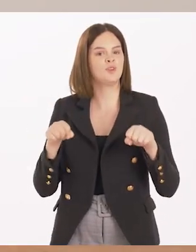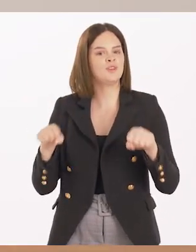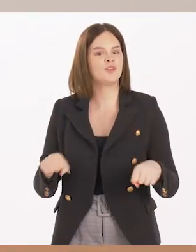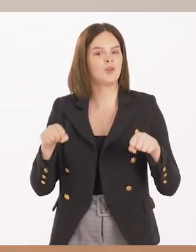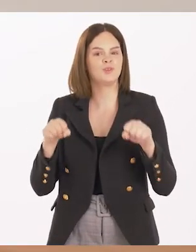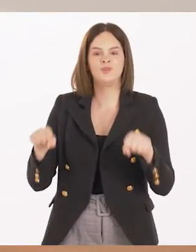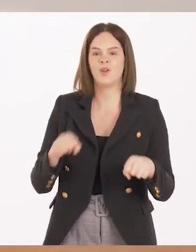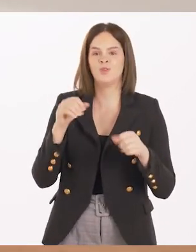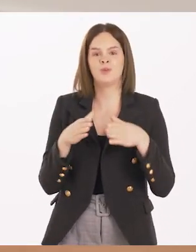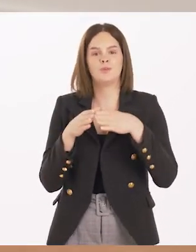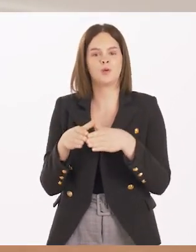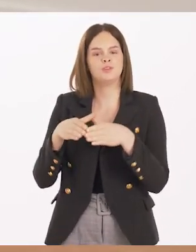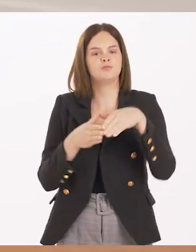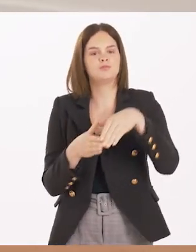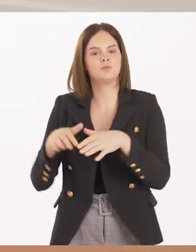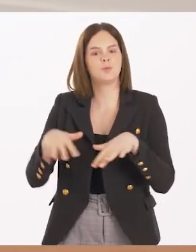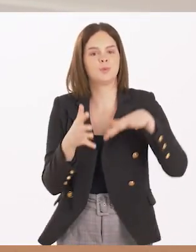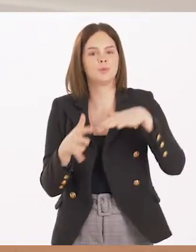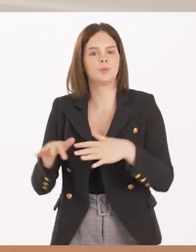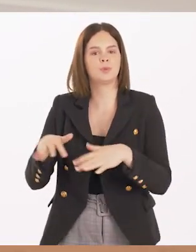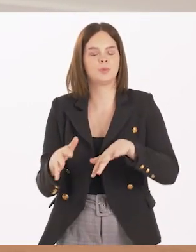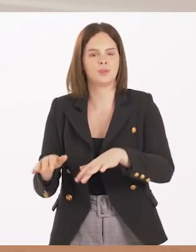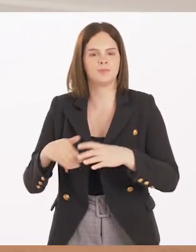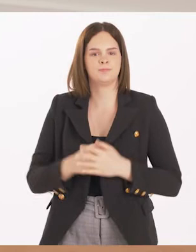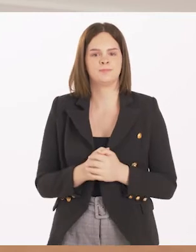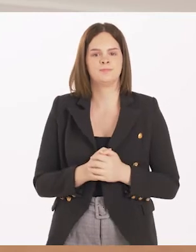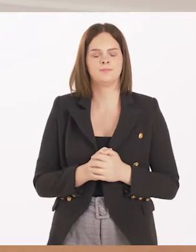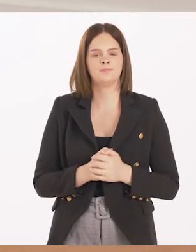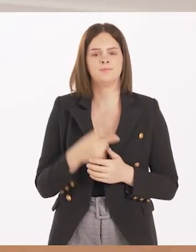Row, row, row your boat, bently down the stream.